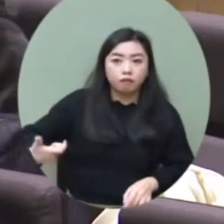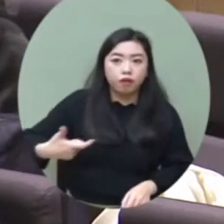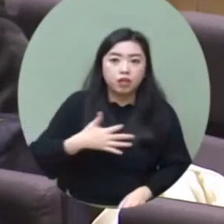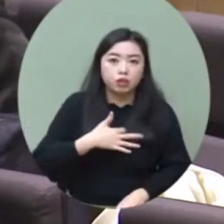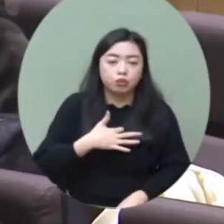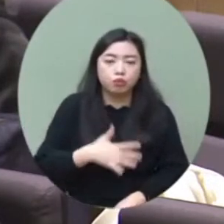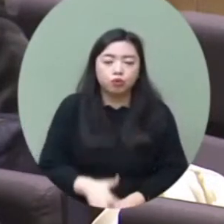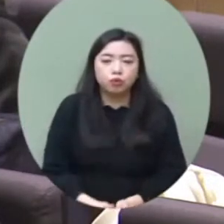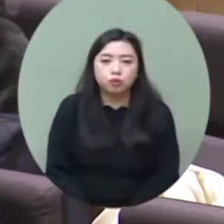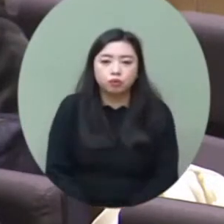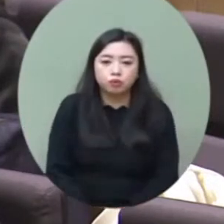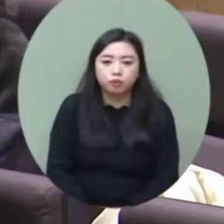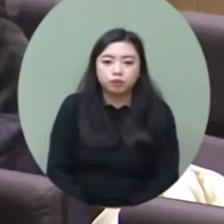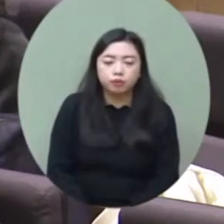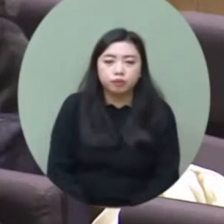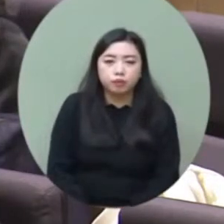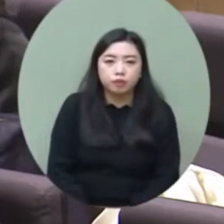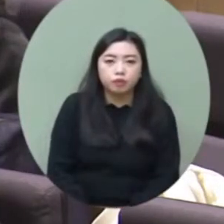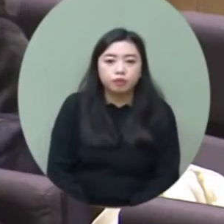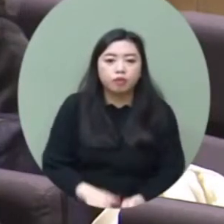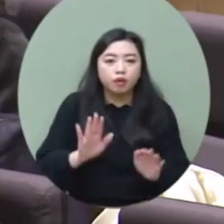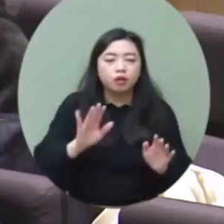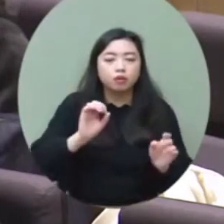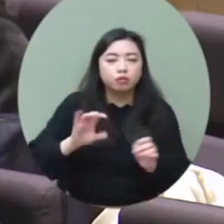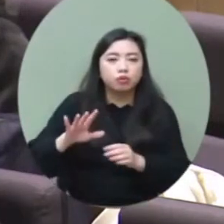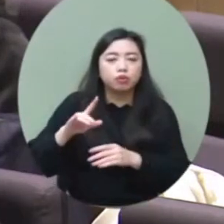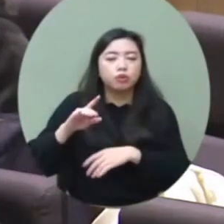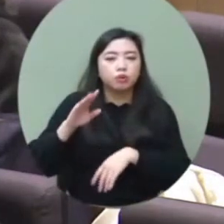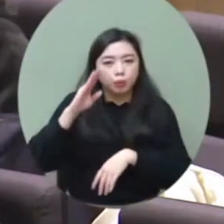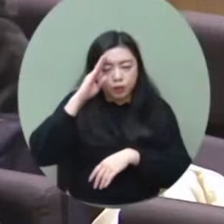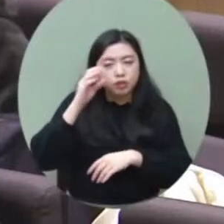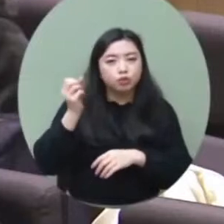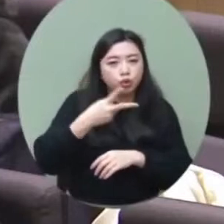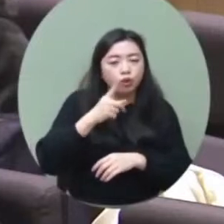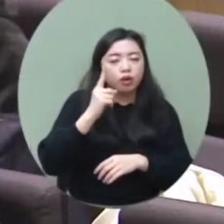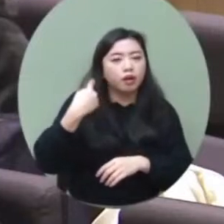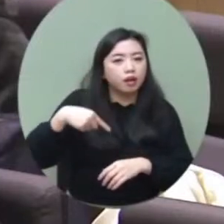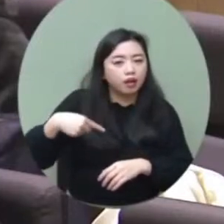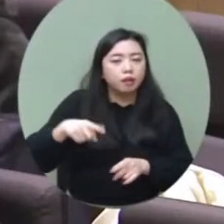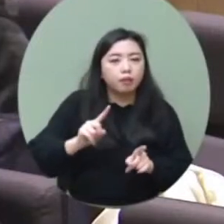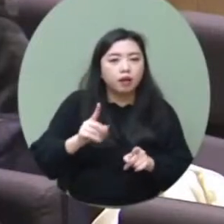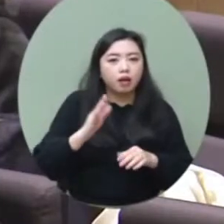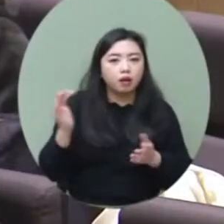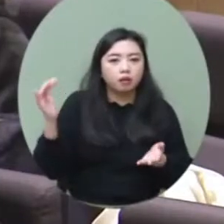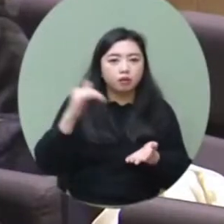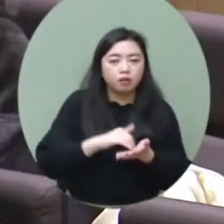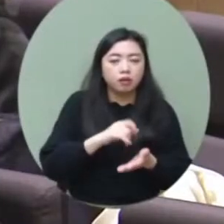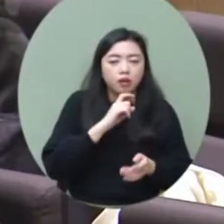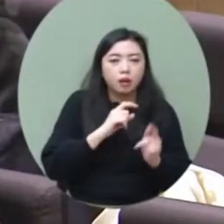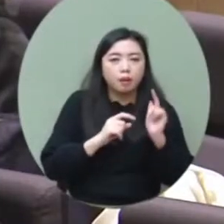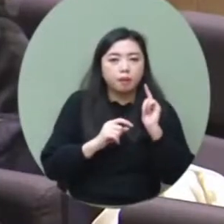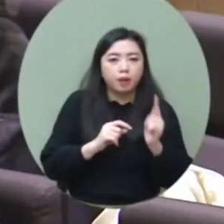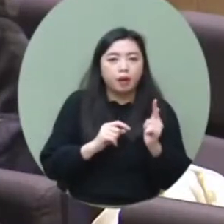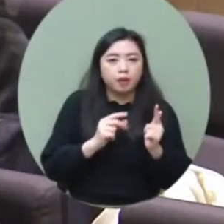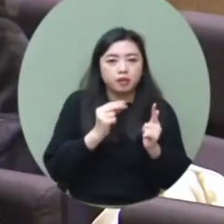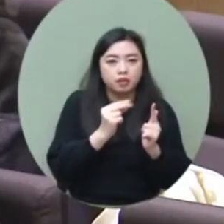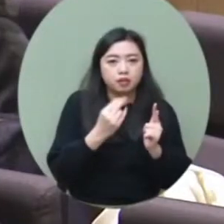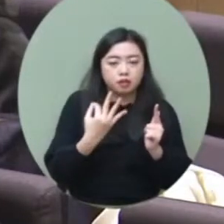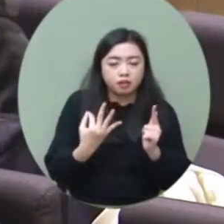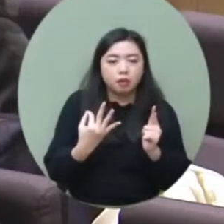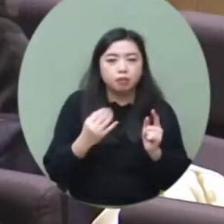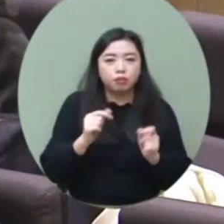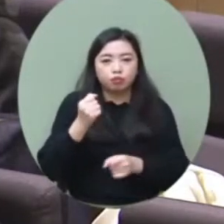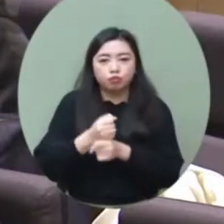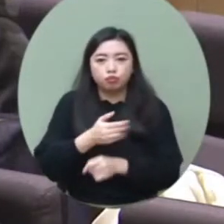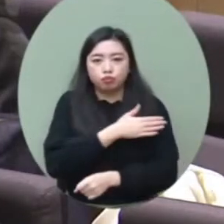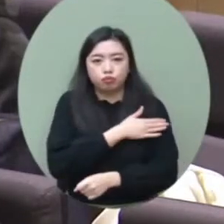cluster. So will there be any extra charge for these patients? And a clarification, you said